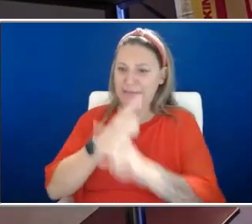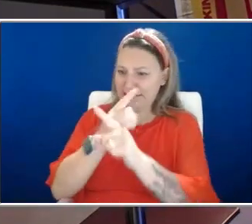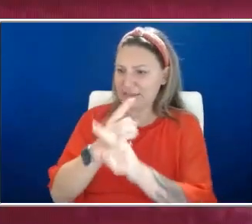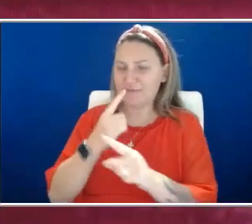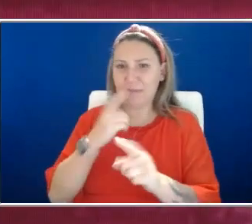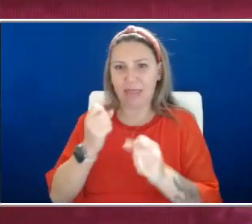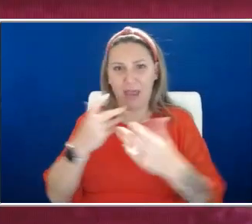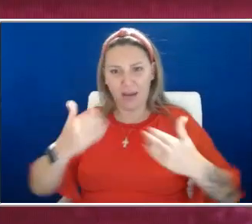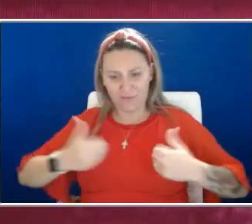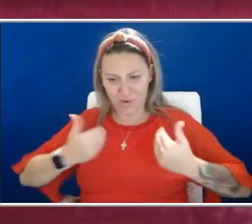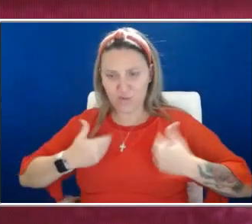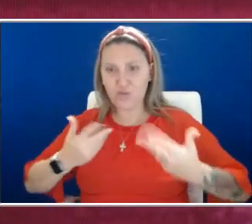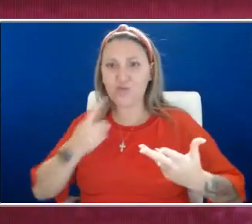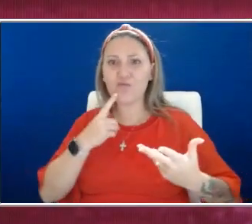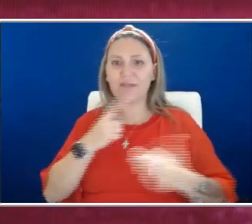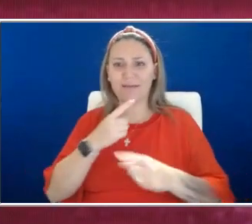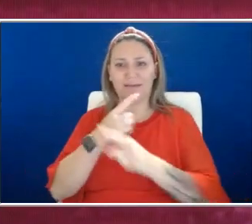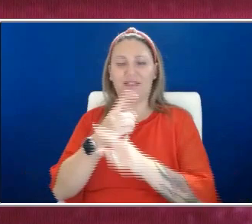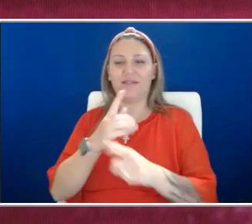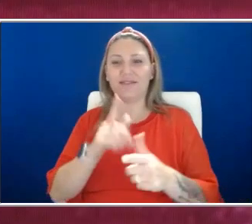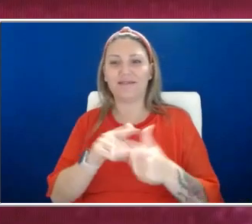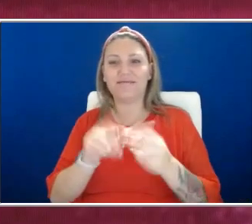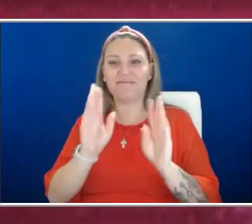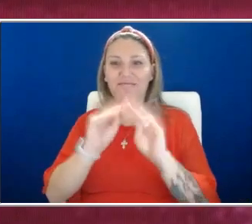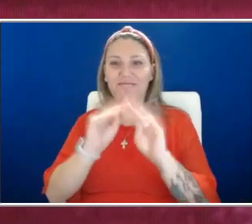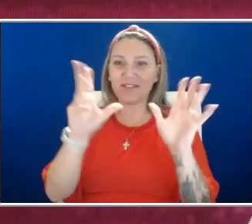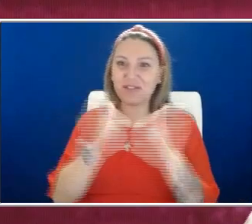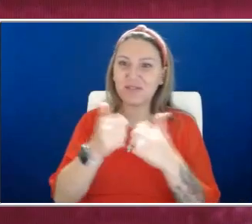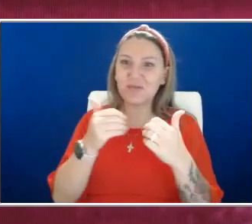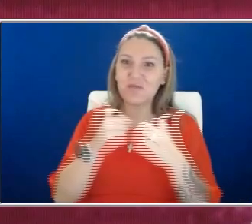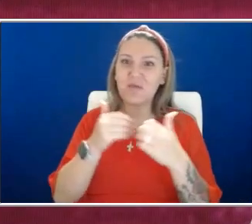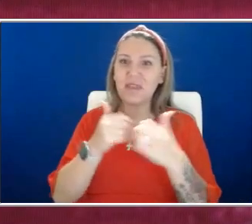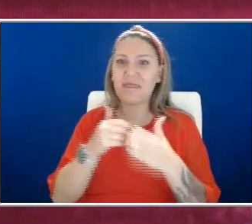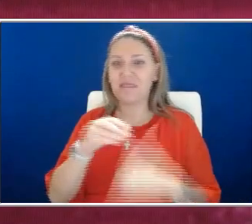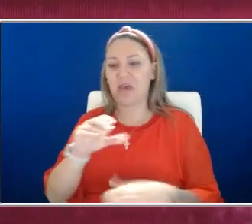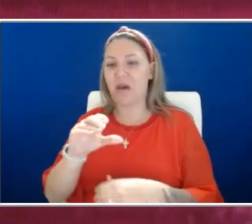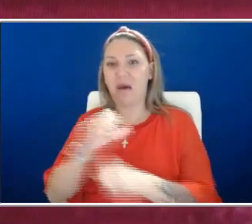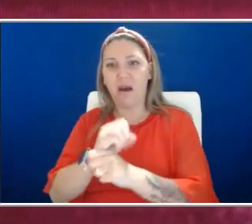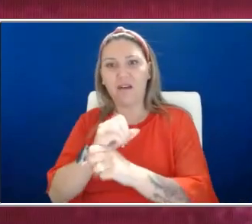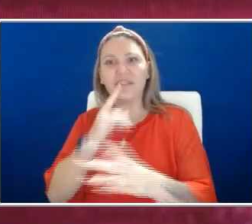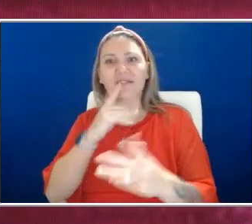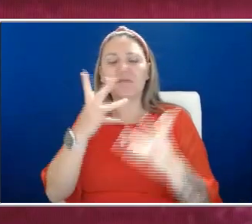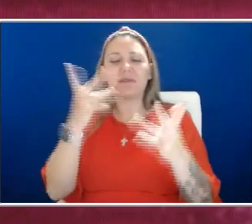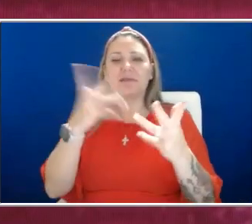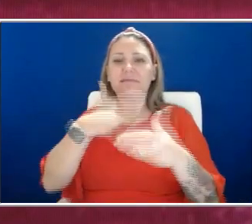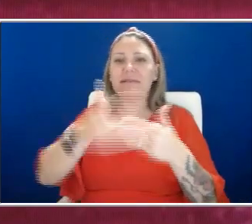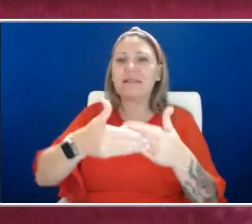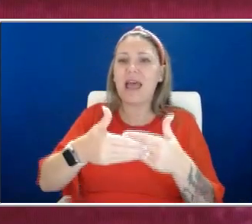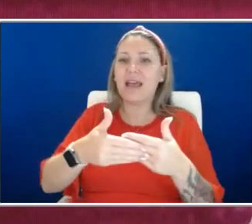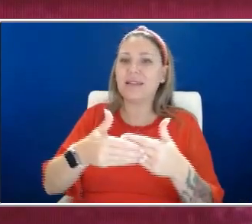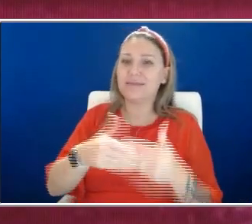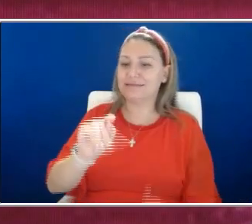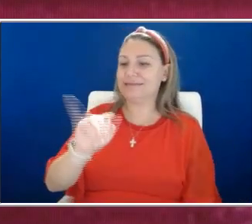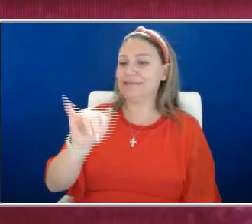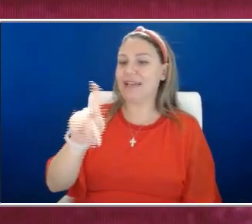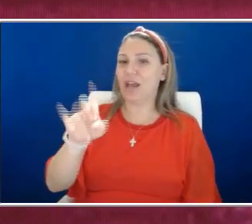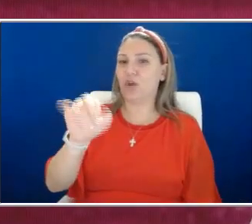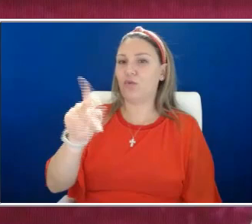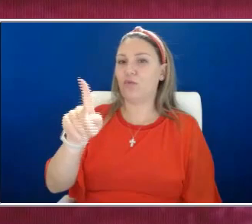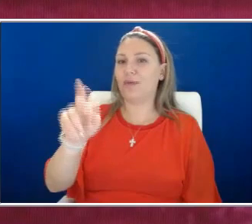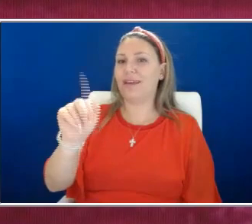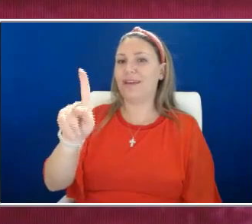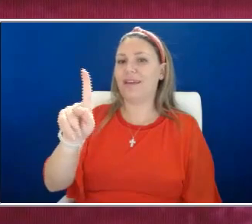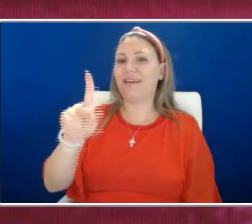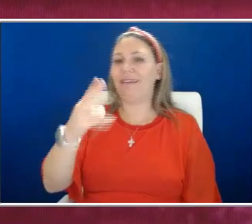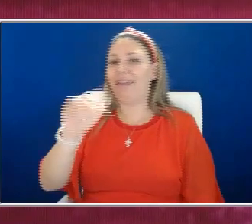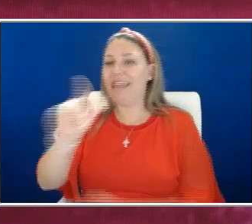of the ball. And then, obviously, I want to see what happens with our offense. I want to see what is the next page, right? Tyreek Hill's out the building. We had, new receivers,